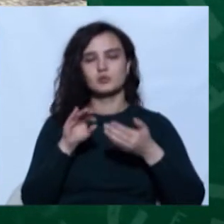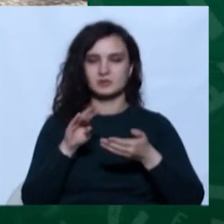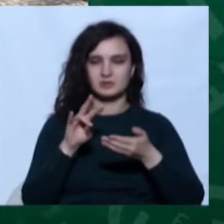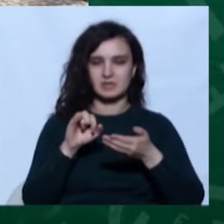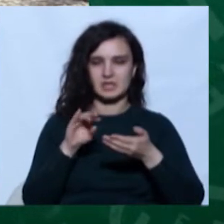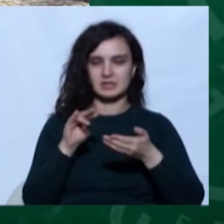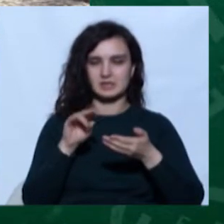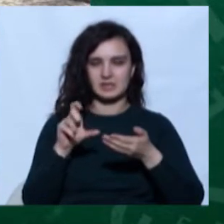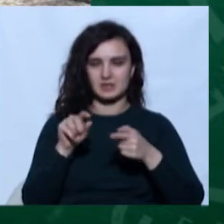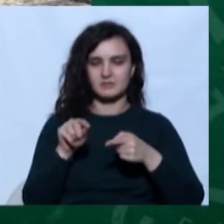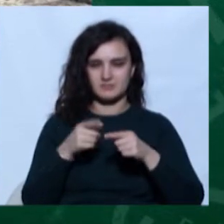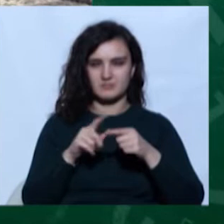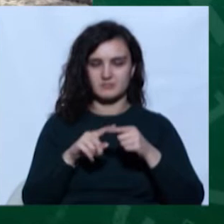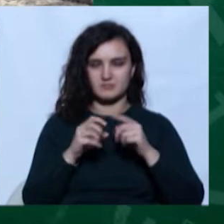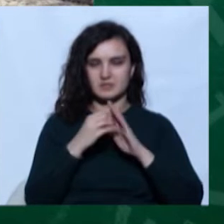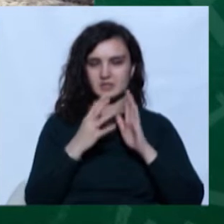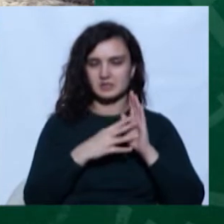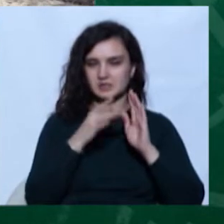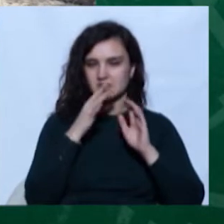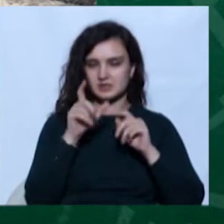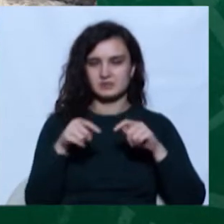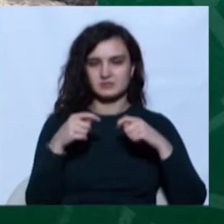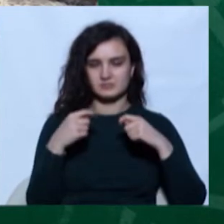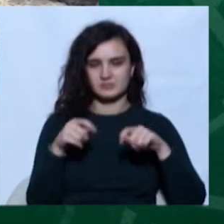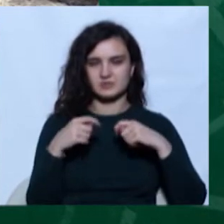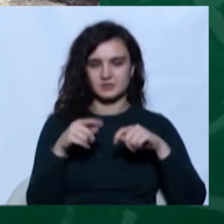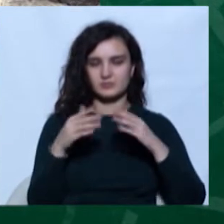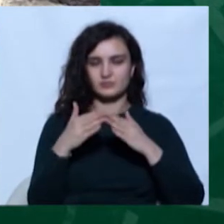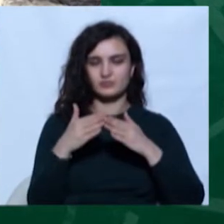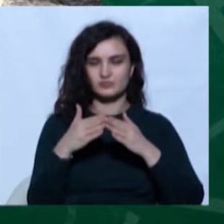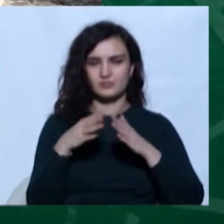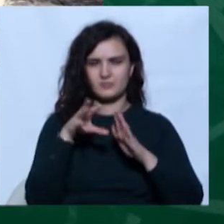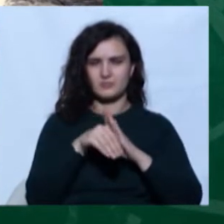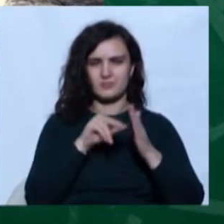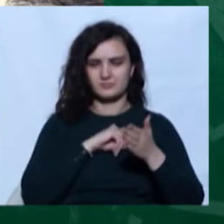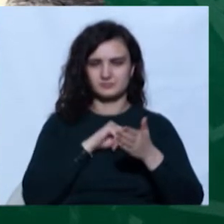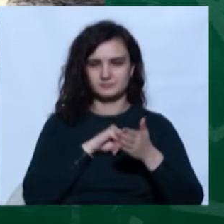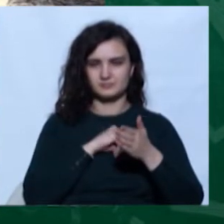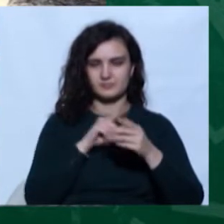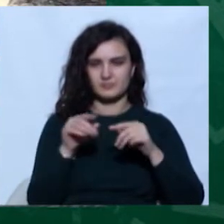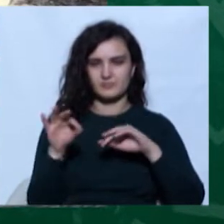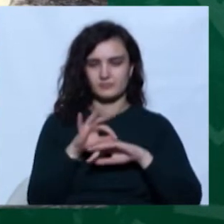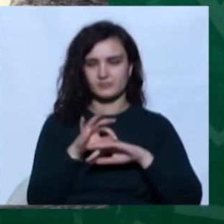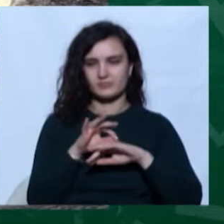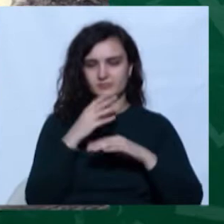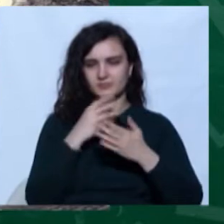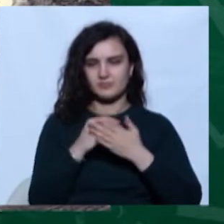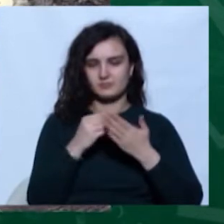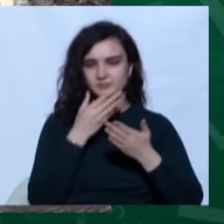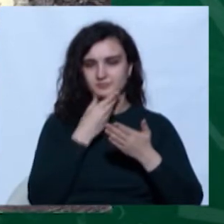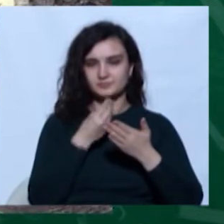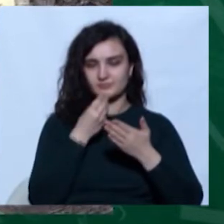a successful 19-year-old sailor who becomes the captain of a ship the same week that he's going to marry his